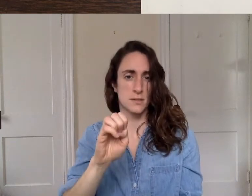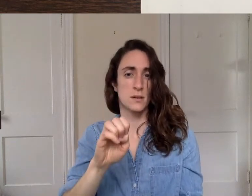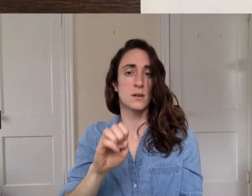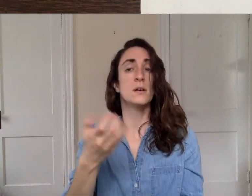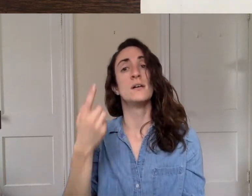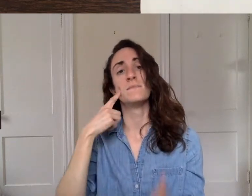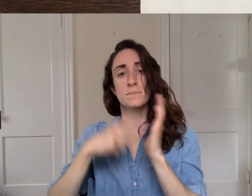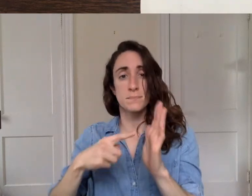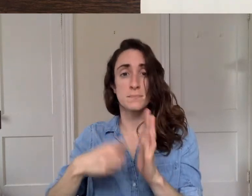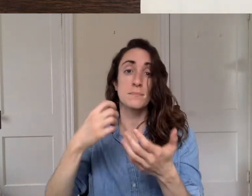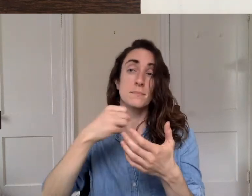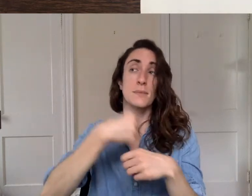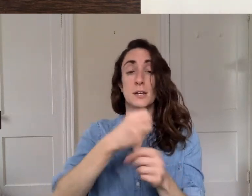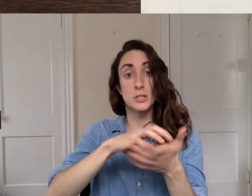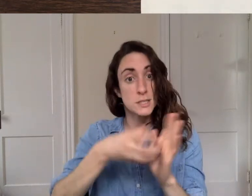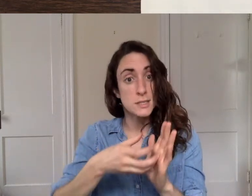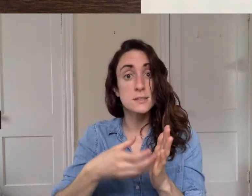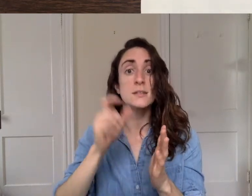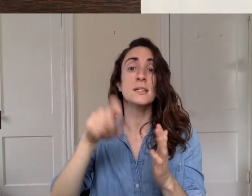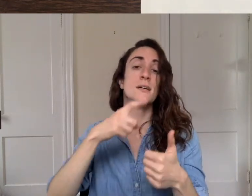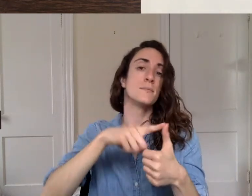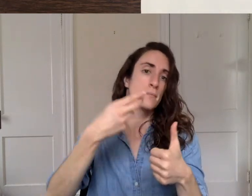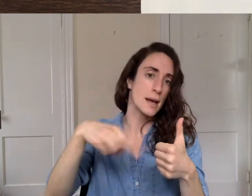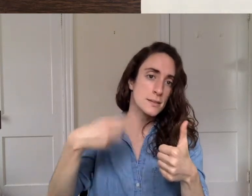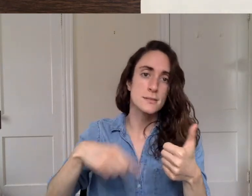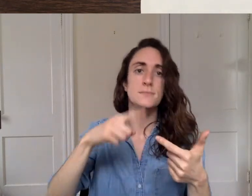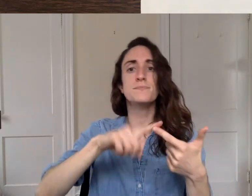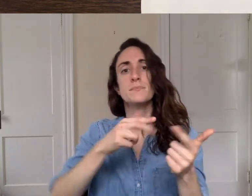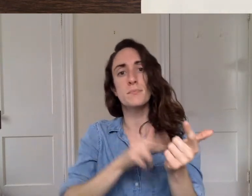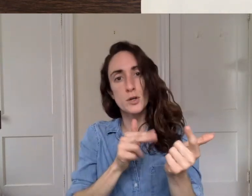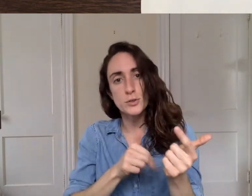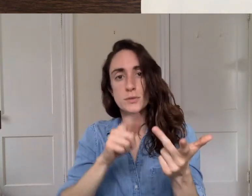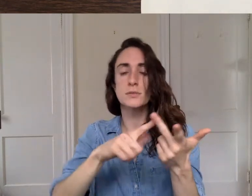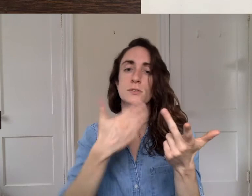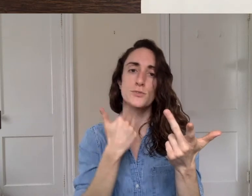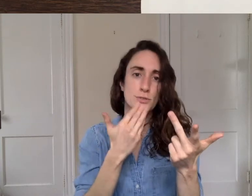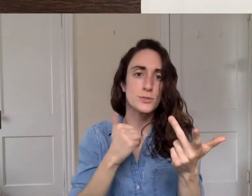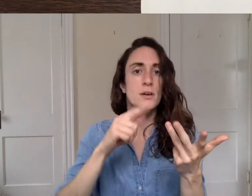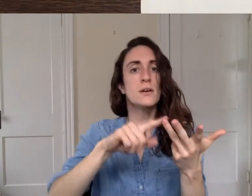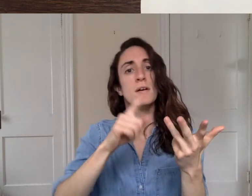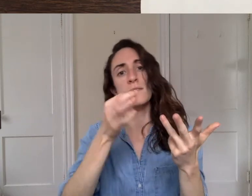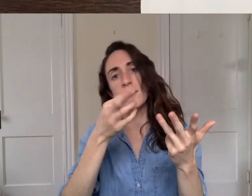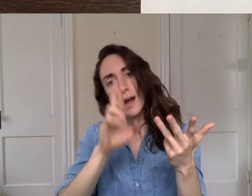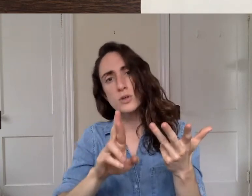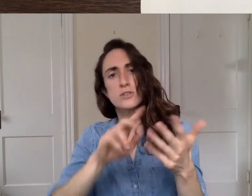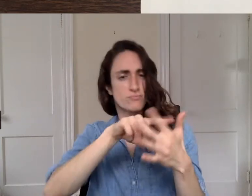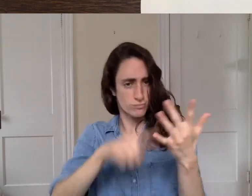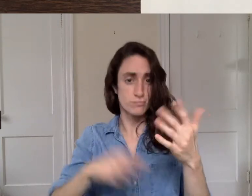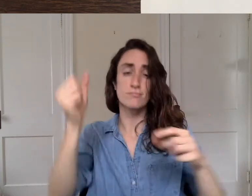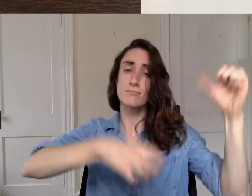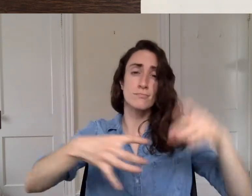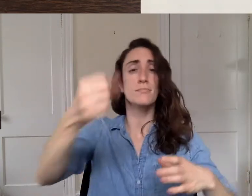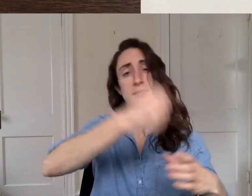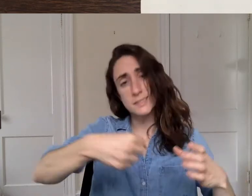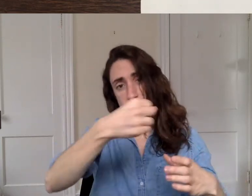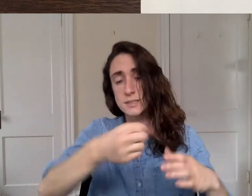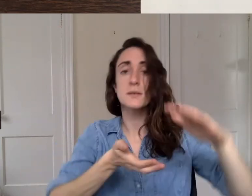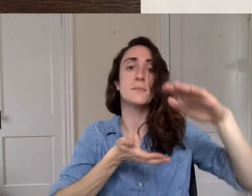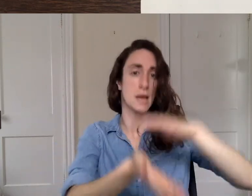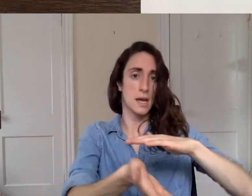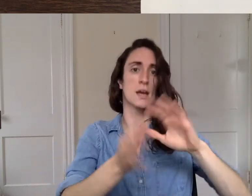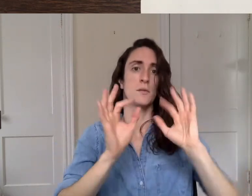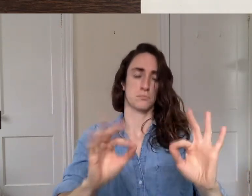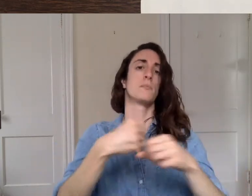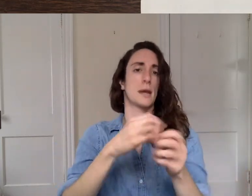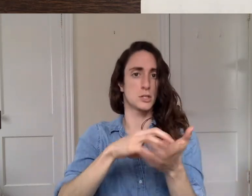oven, and make something. So, for example, if I was going to make cookies, I might need eggs, butter, sugar, flour, whatever the recipe tells me.